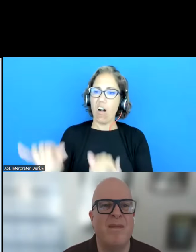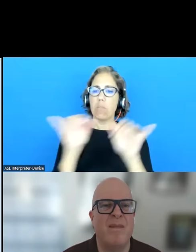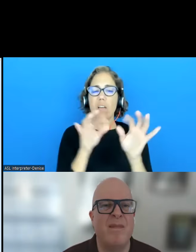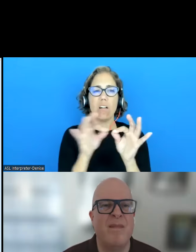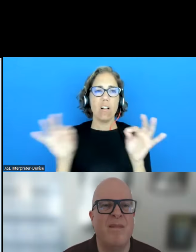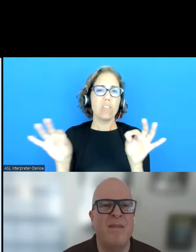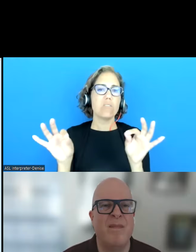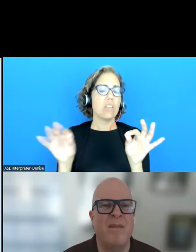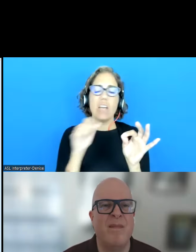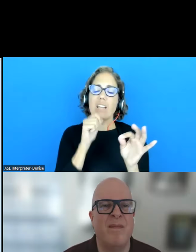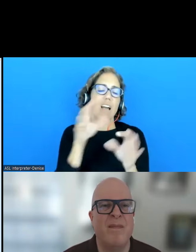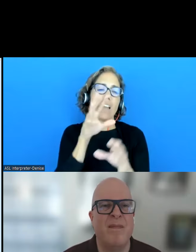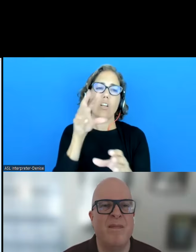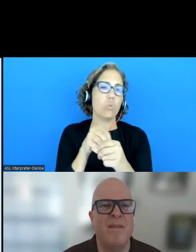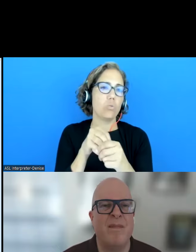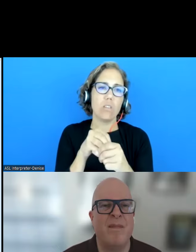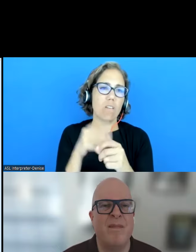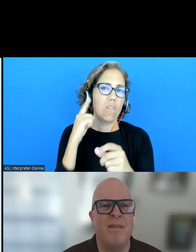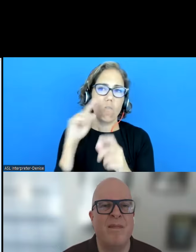very inclusive. It is